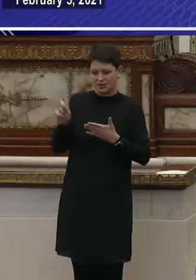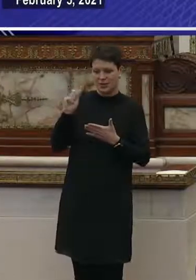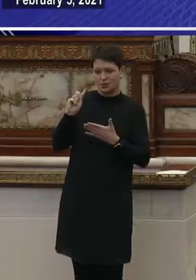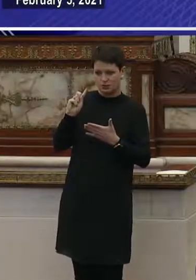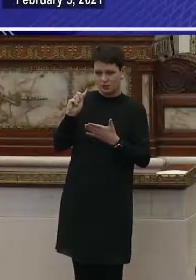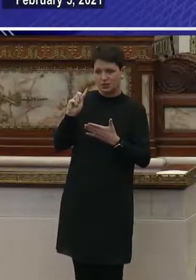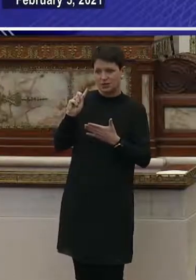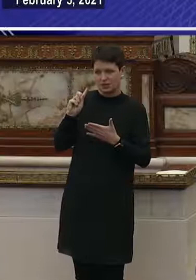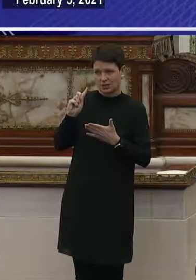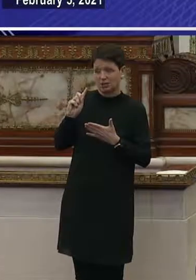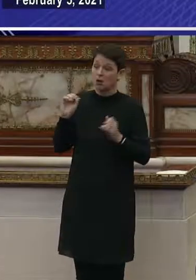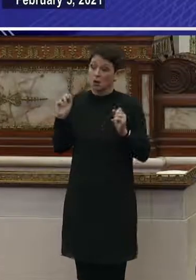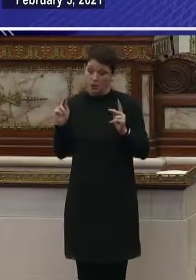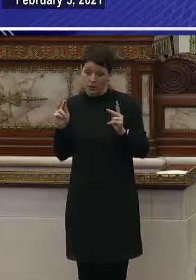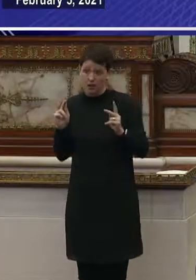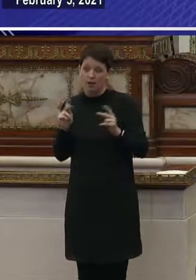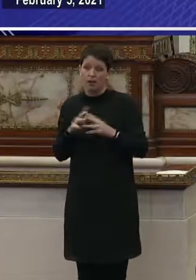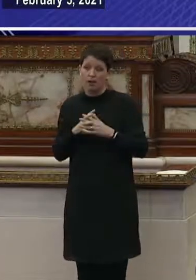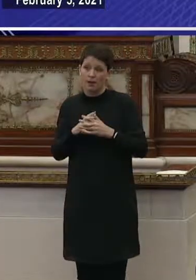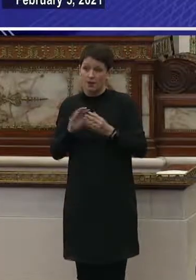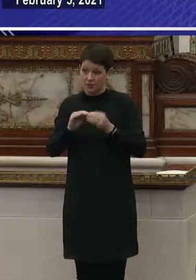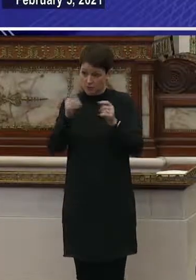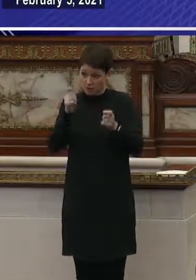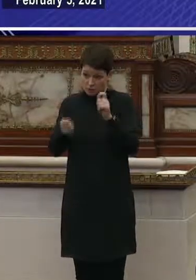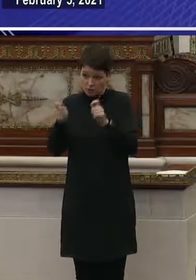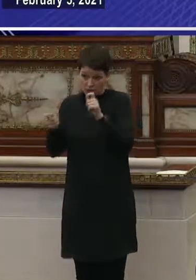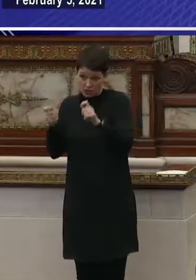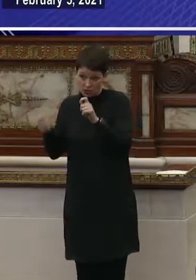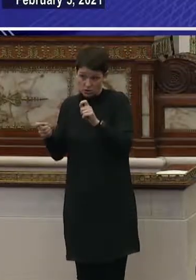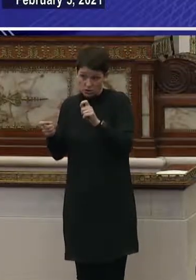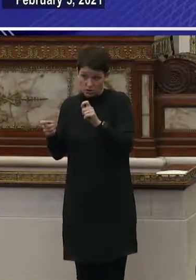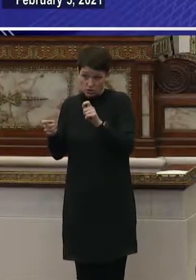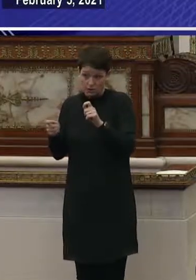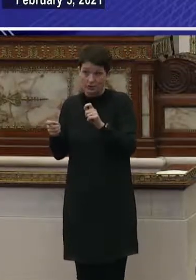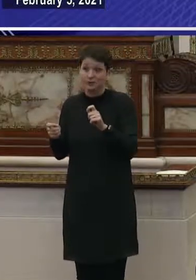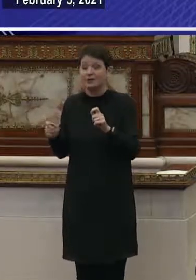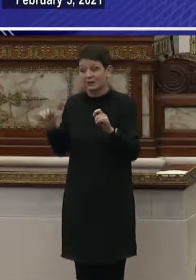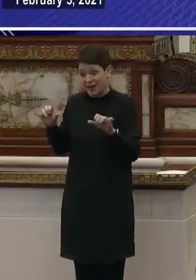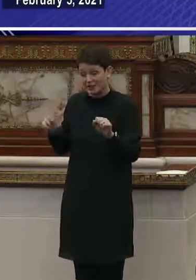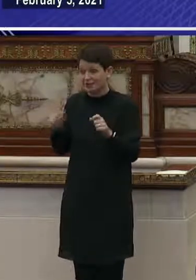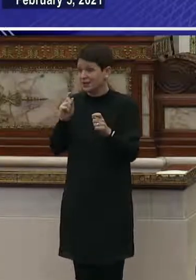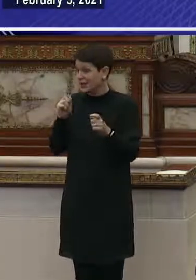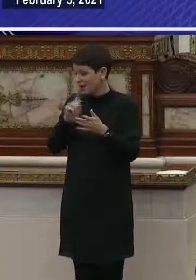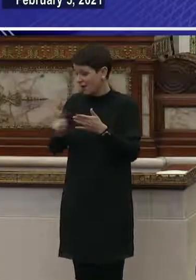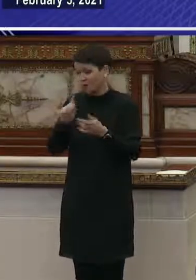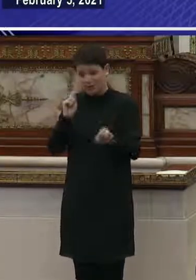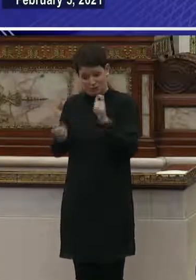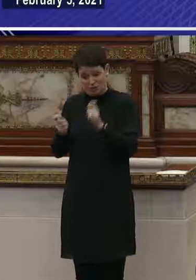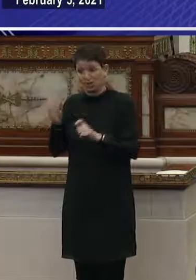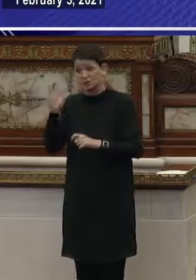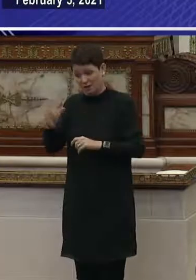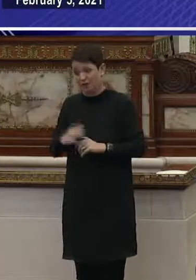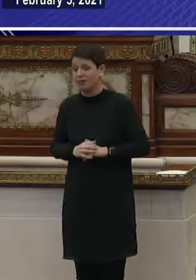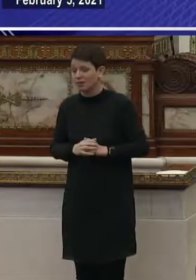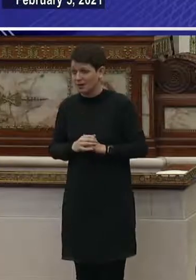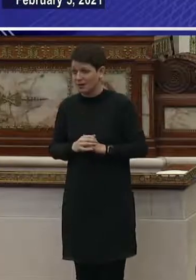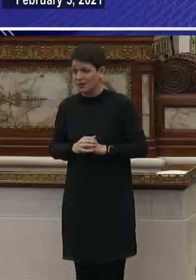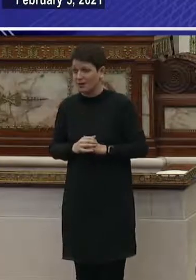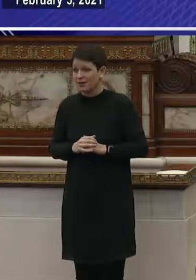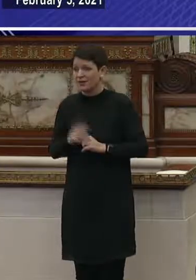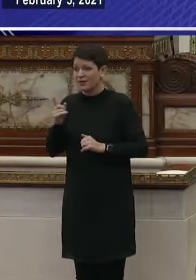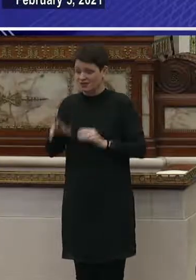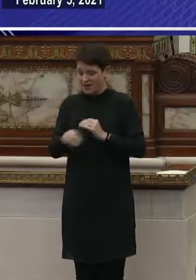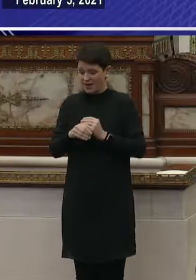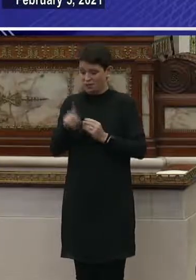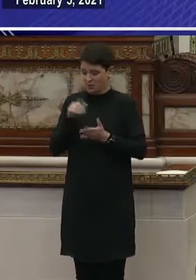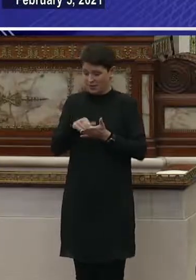so... Okay, so does the number change? Yeah, it'll change week to week, absolutely. Okay, so they got an extra